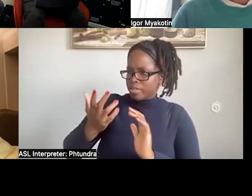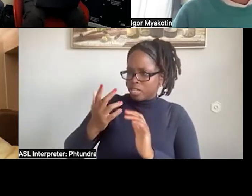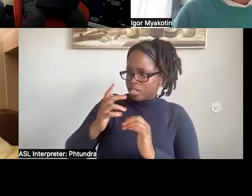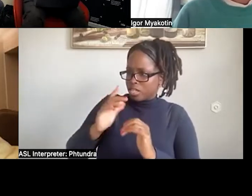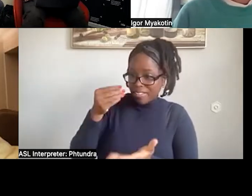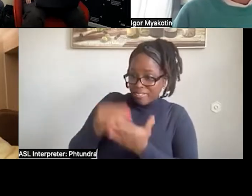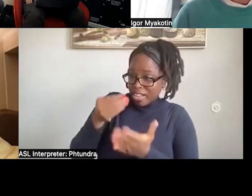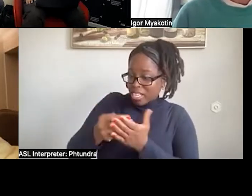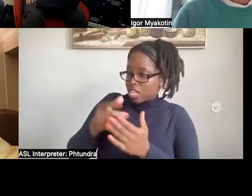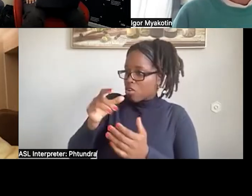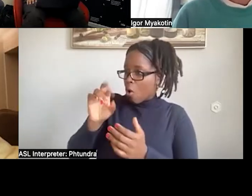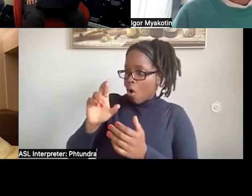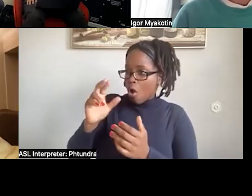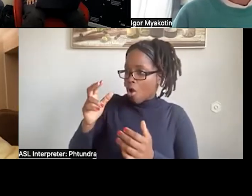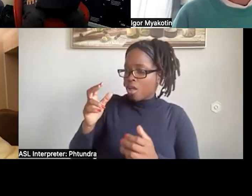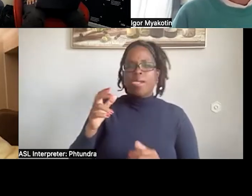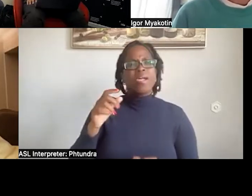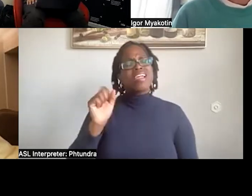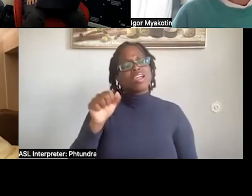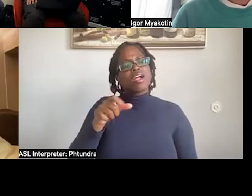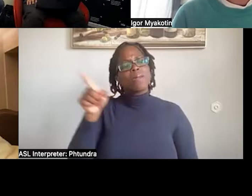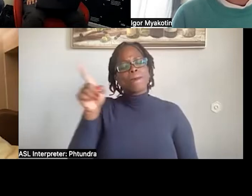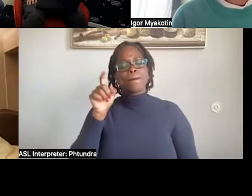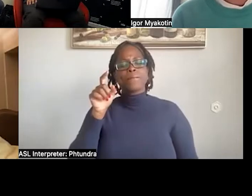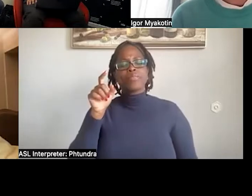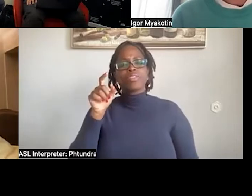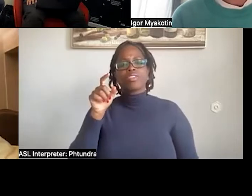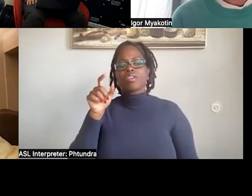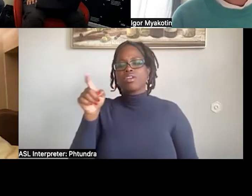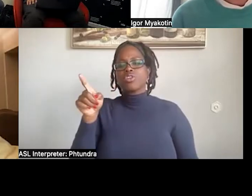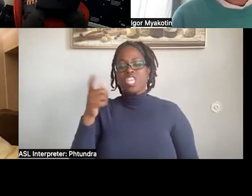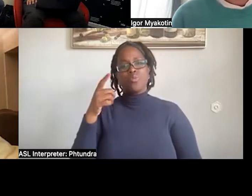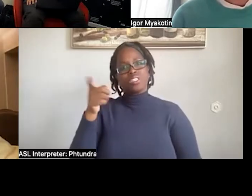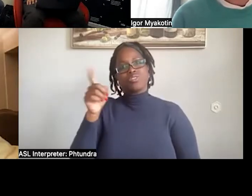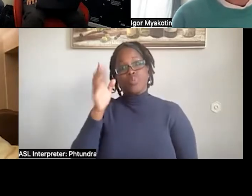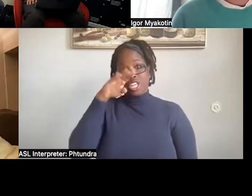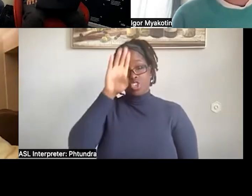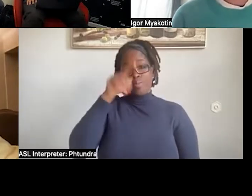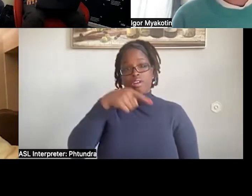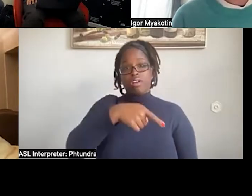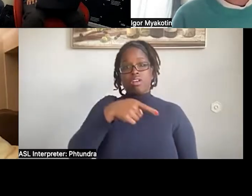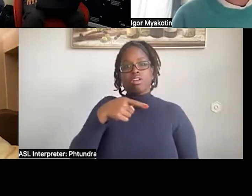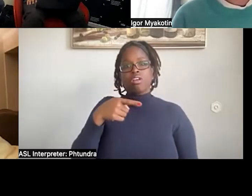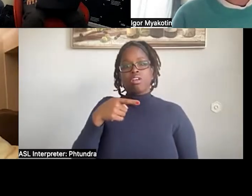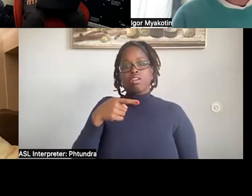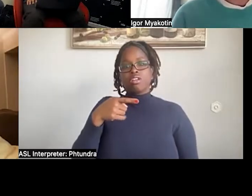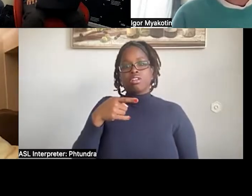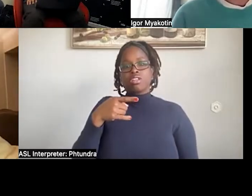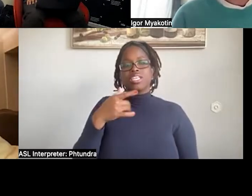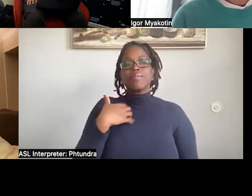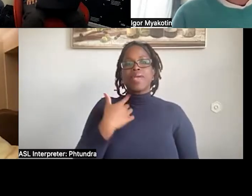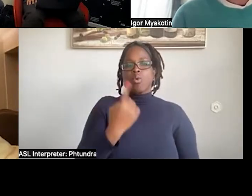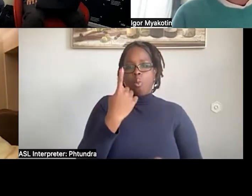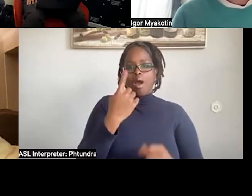funding? Yes, it's the tempo of the film. And for example, him when he was in Cuba, he made a film at a time. So